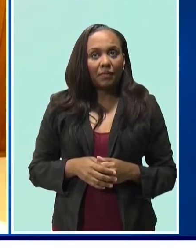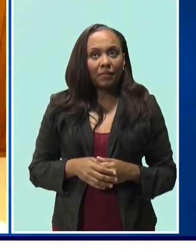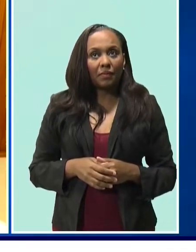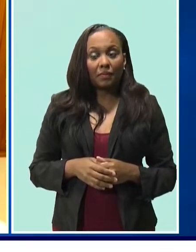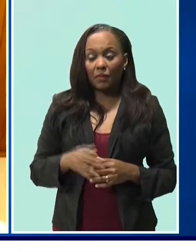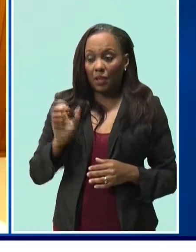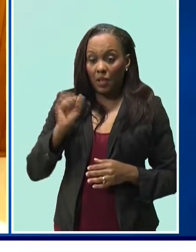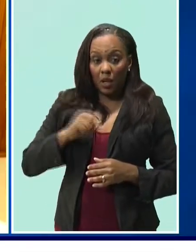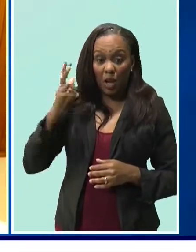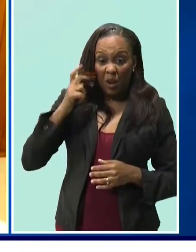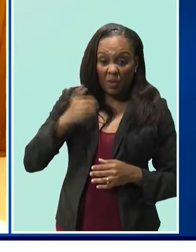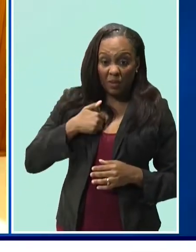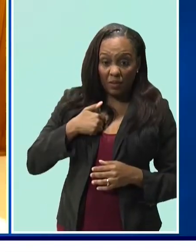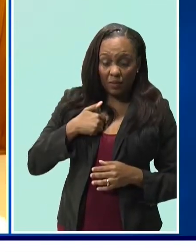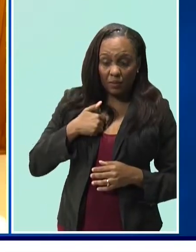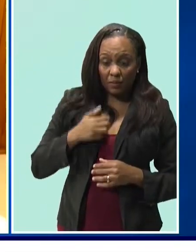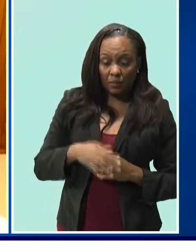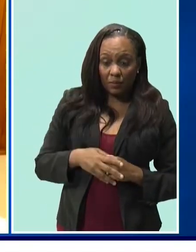Gentlemen, are you hearing me?